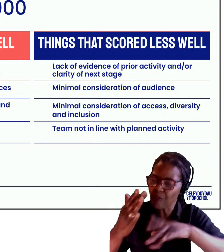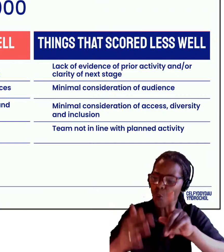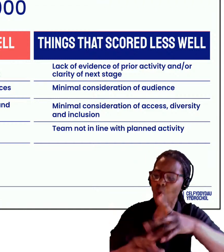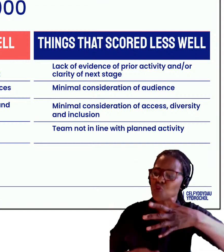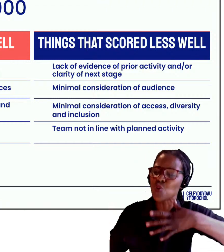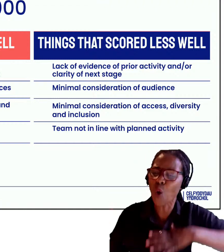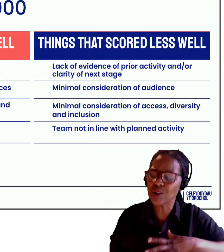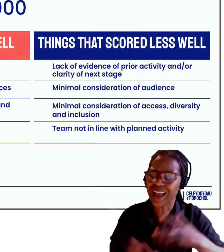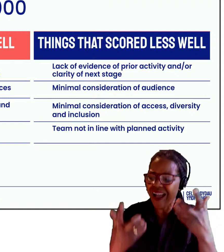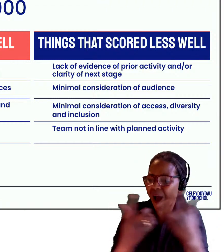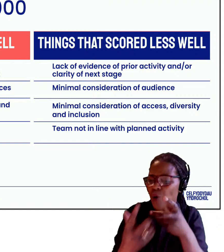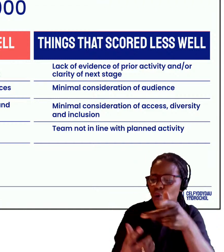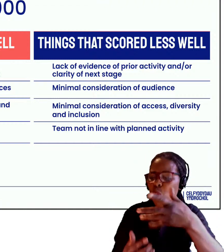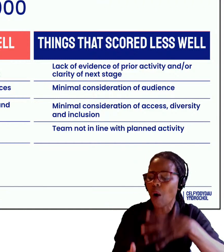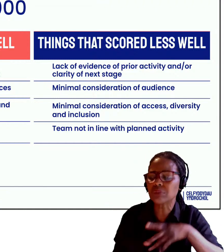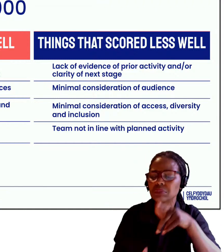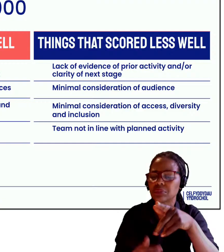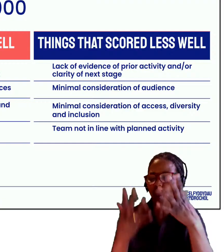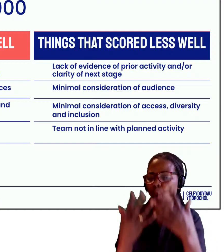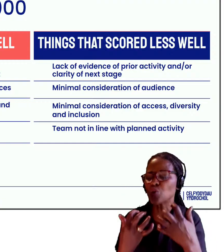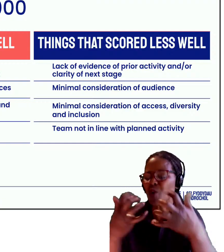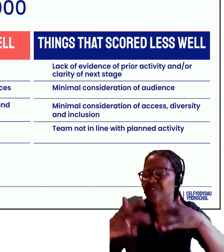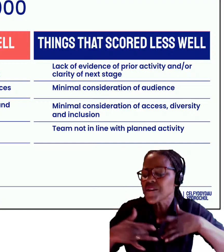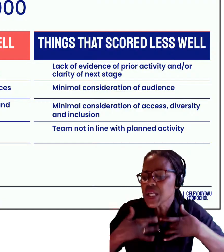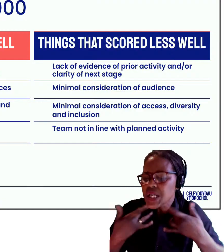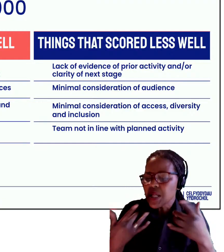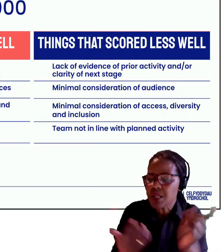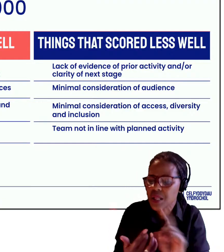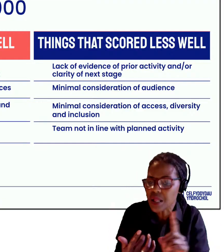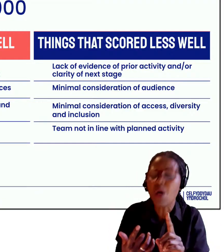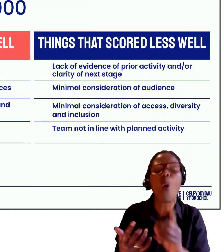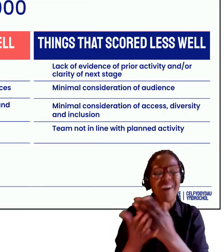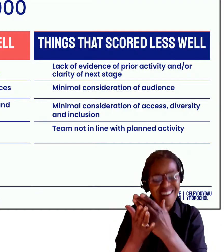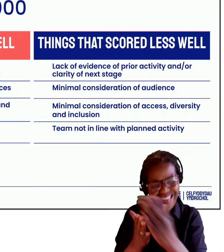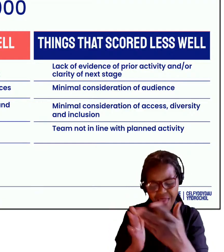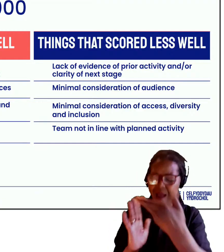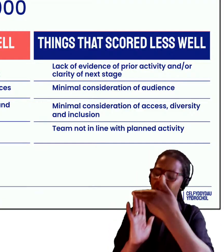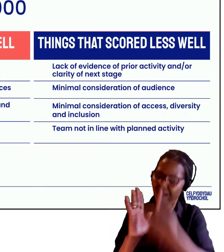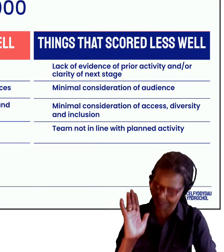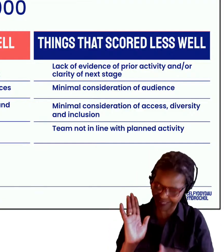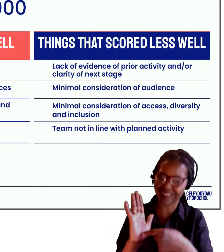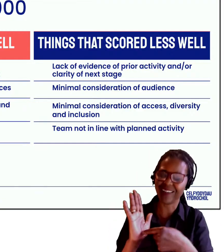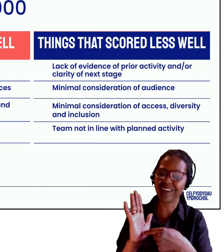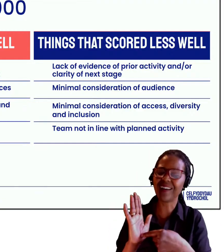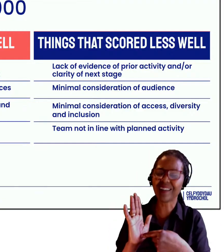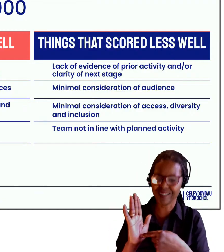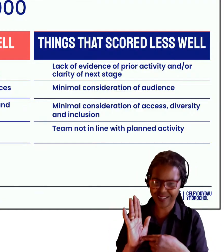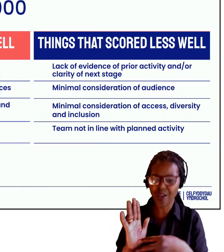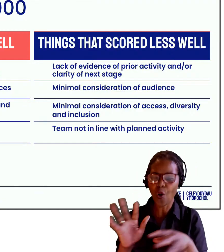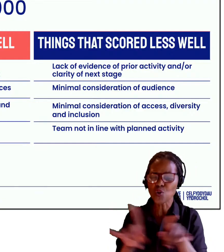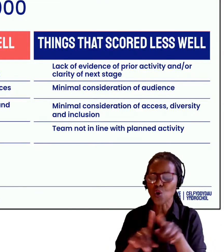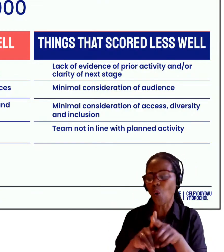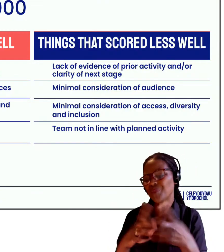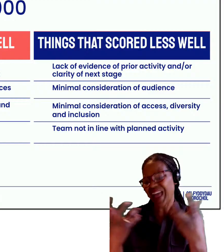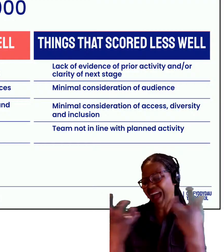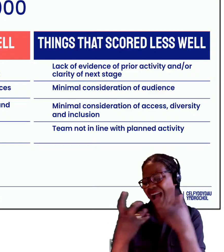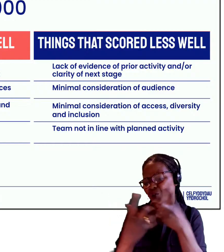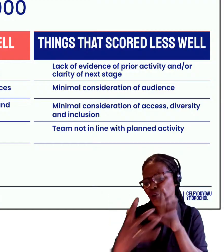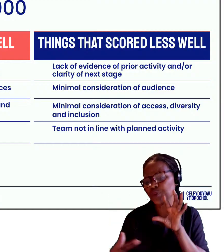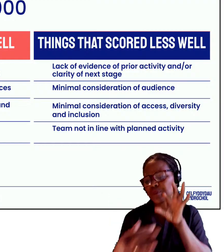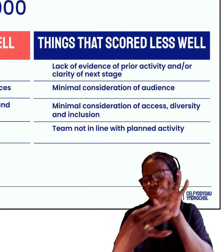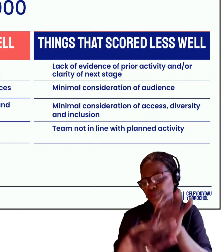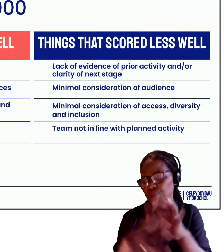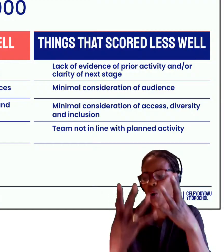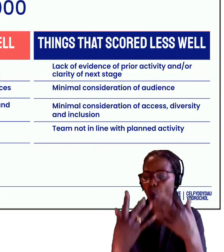that. Whether there was a main target audience and how they would plan to reach that audience, and then sort